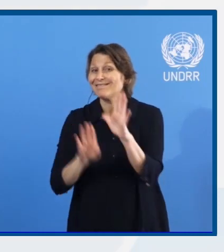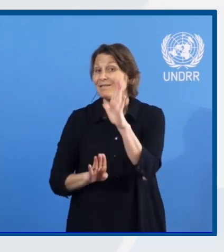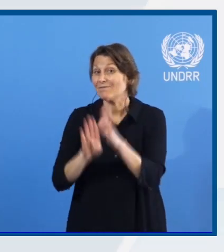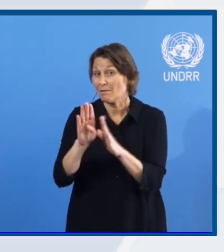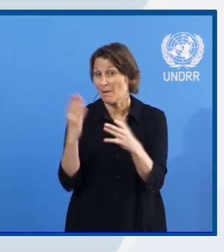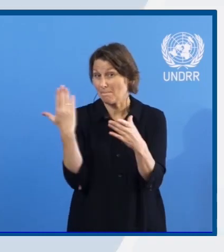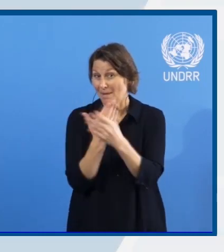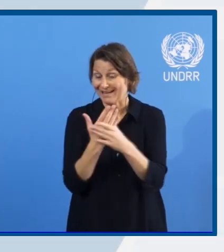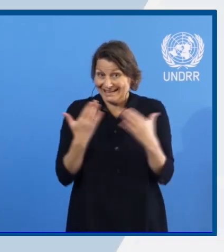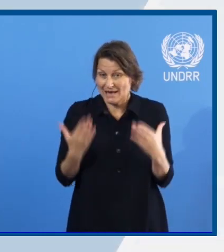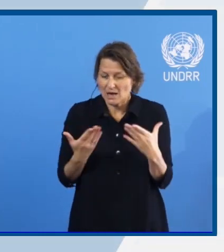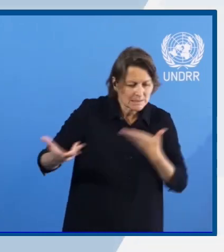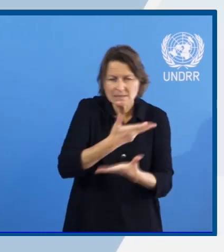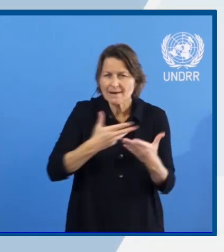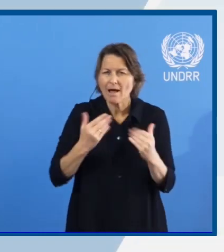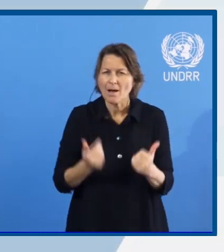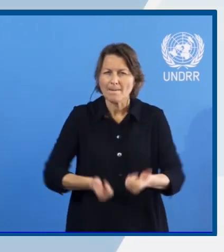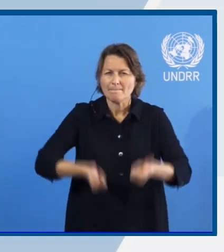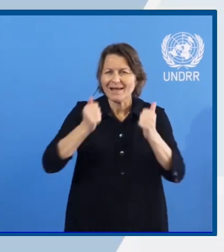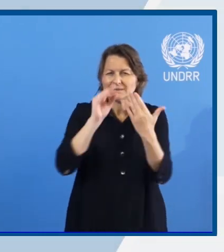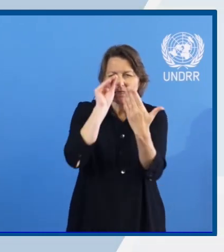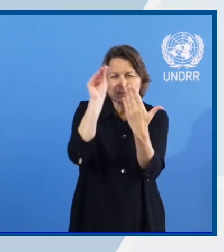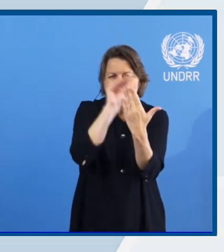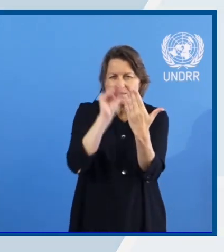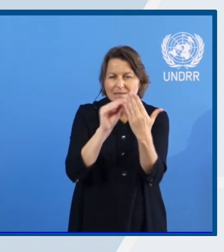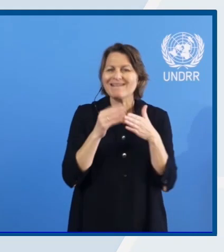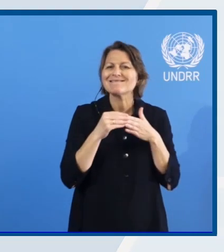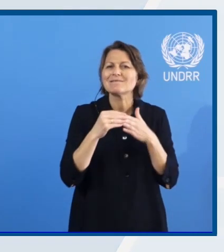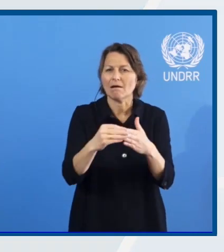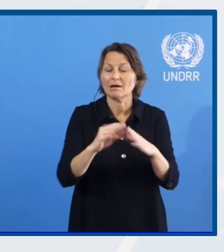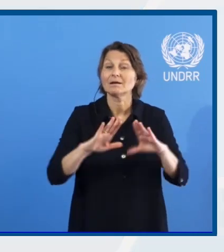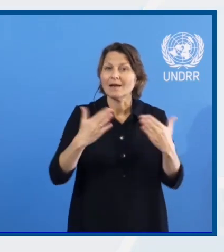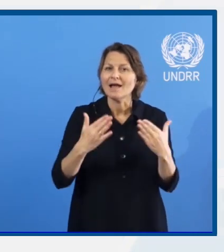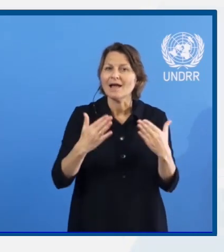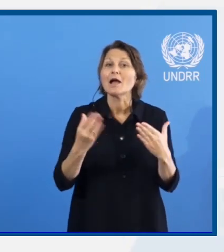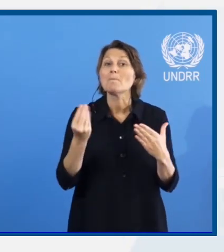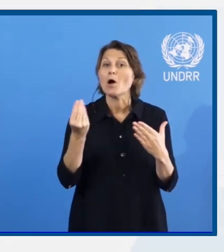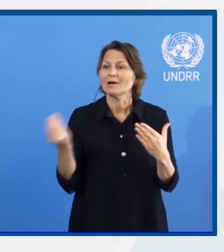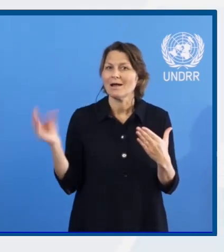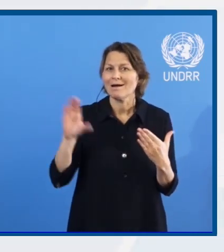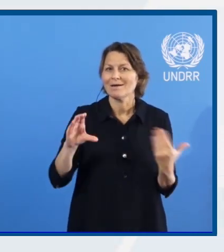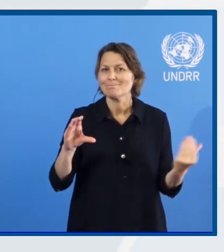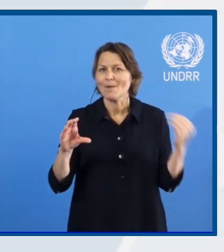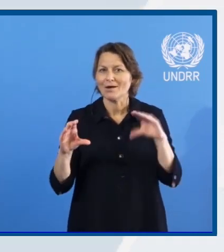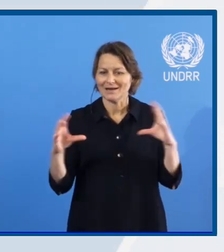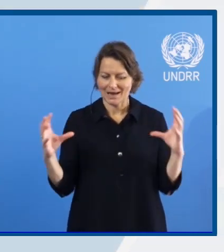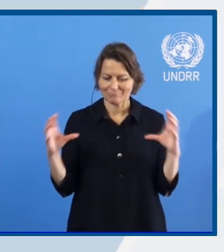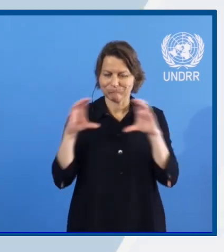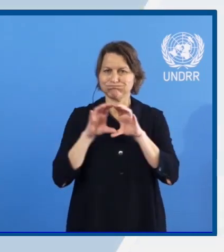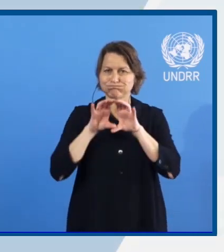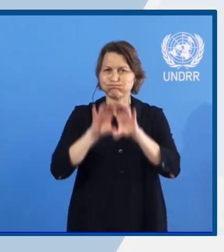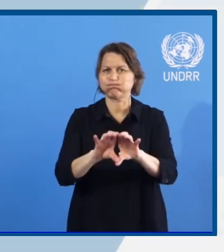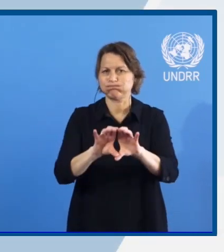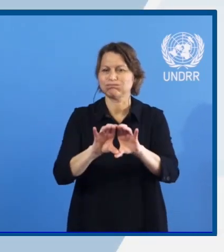on a guidance for countries specifically on blended finance, where it will be looked